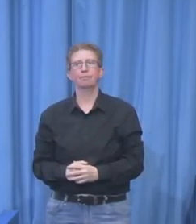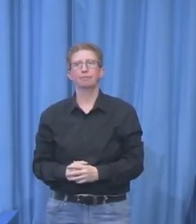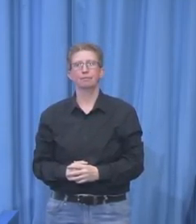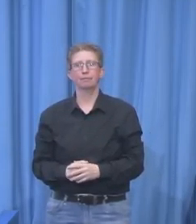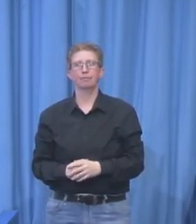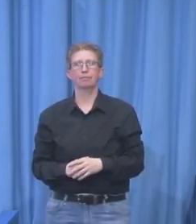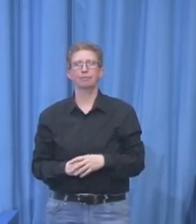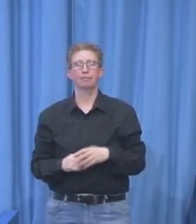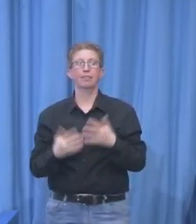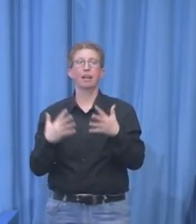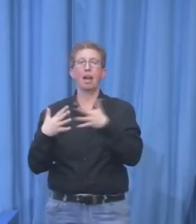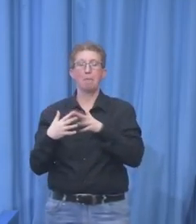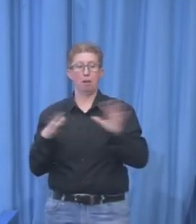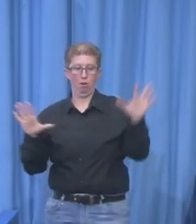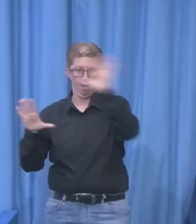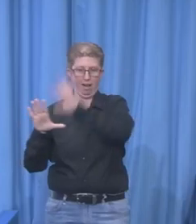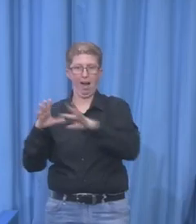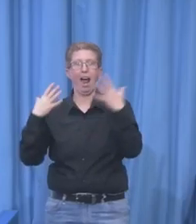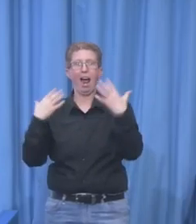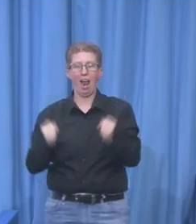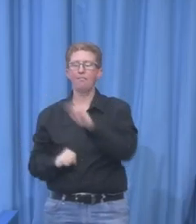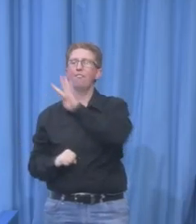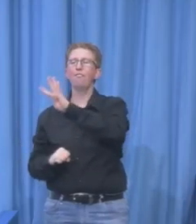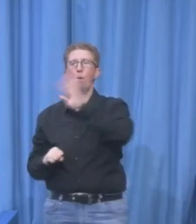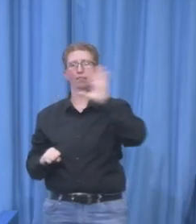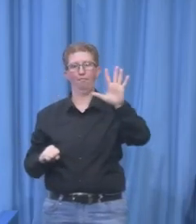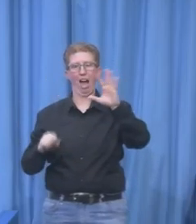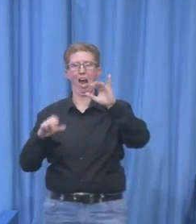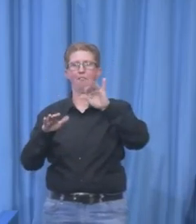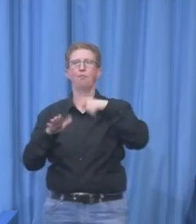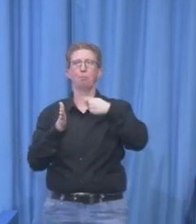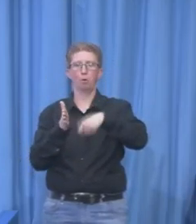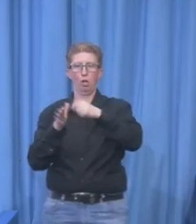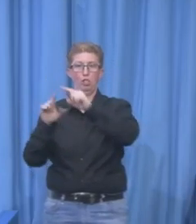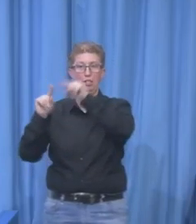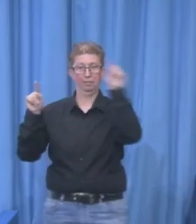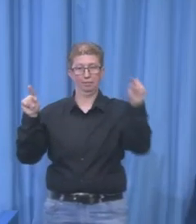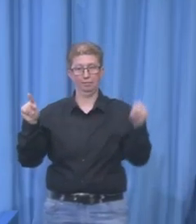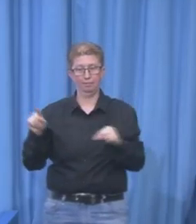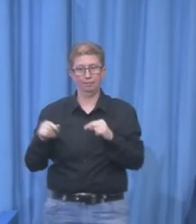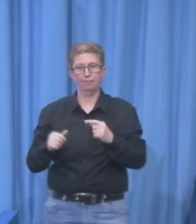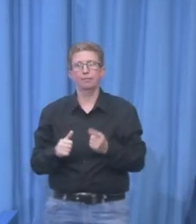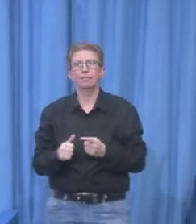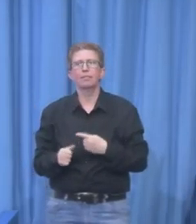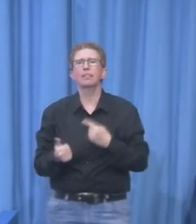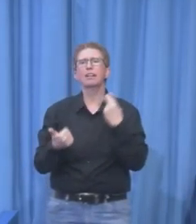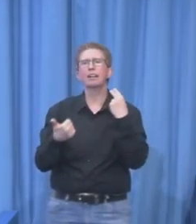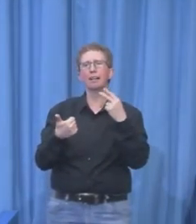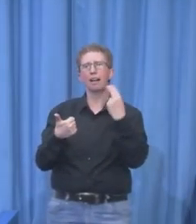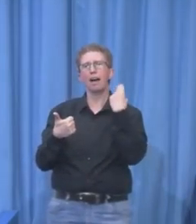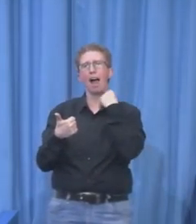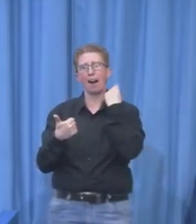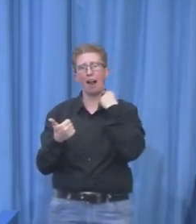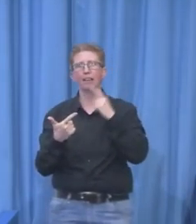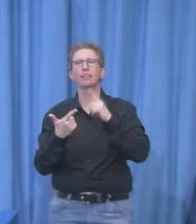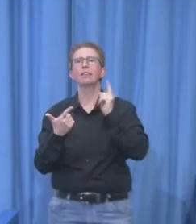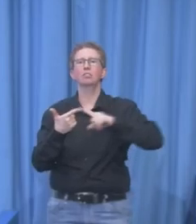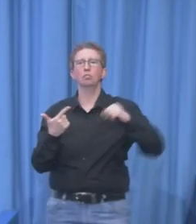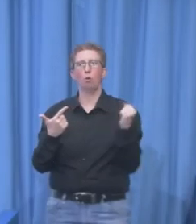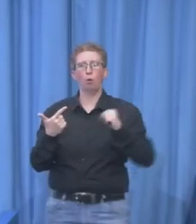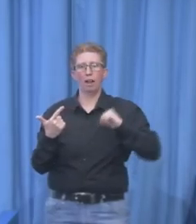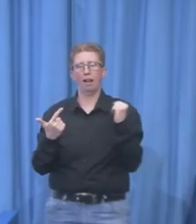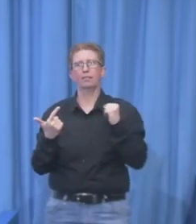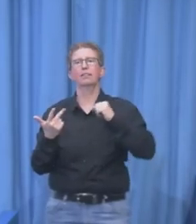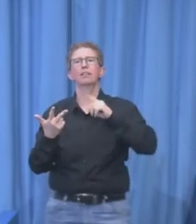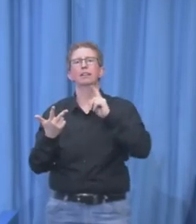Bahrain, Australia, and Portugal, with more countries due to come online next year. We are an evidence-based program.